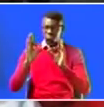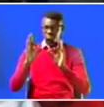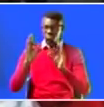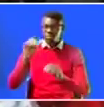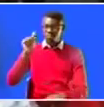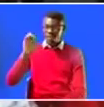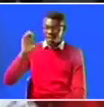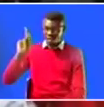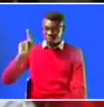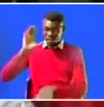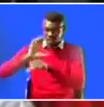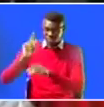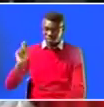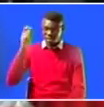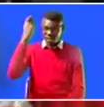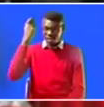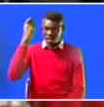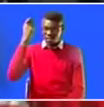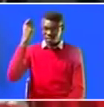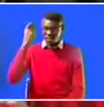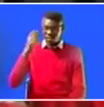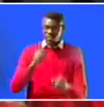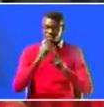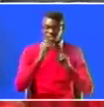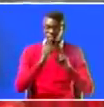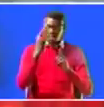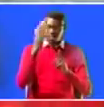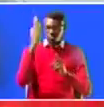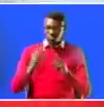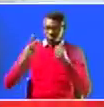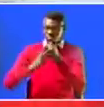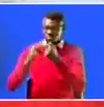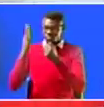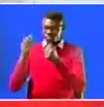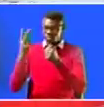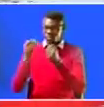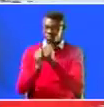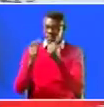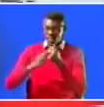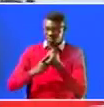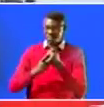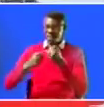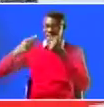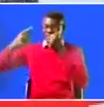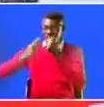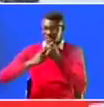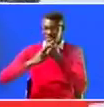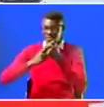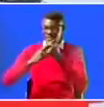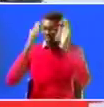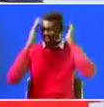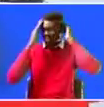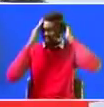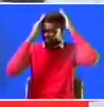Anglican Church in Kenya on the 3rd of July 2016, becoming the 6th Archbishop of the Anglican